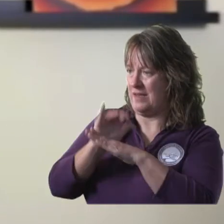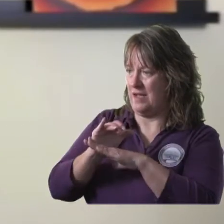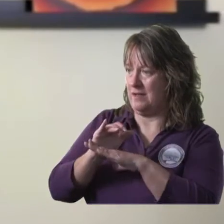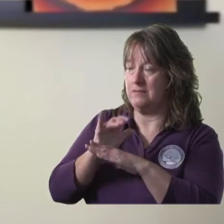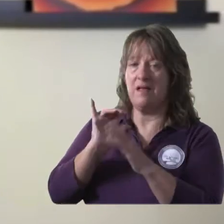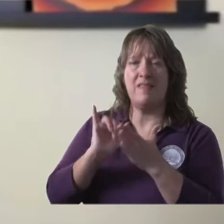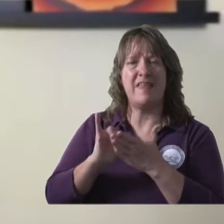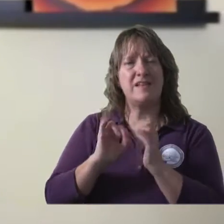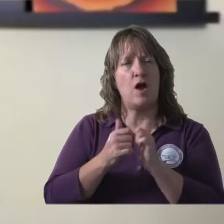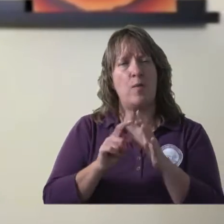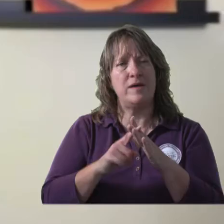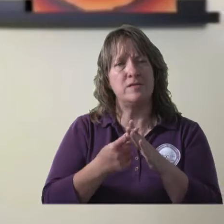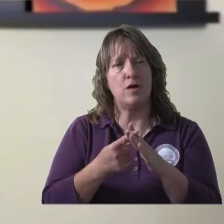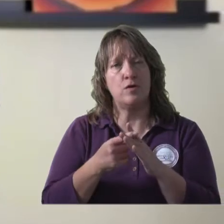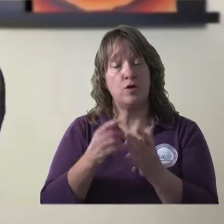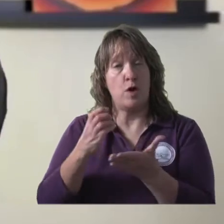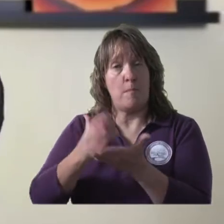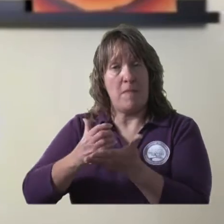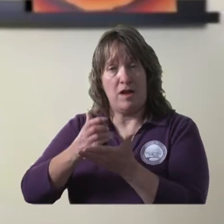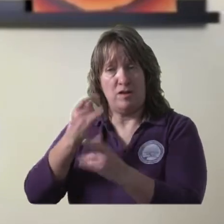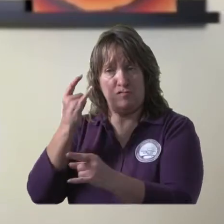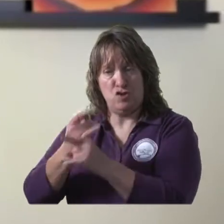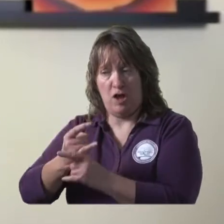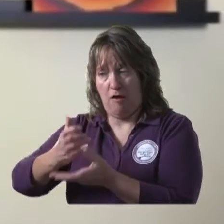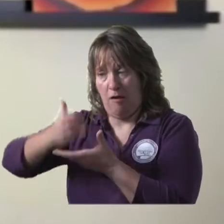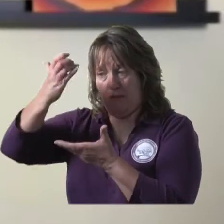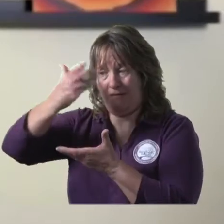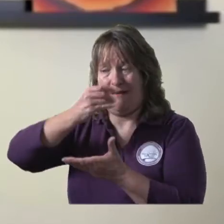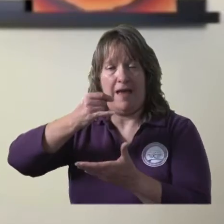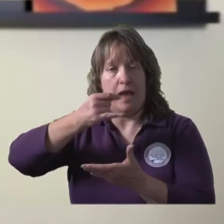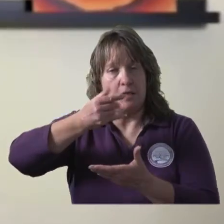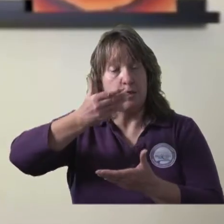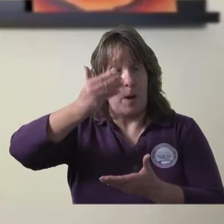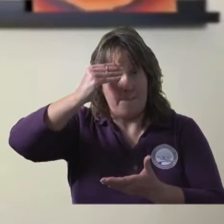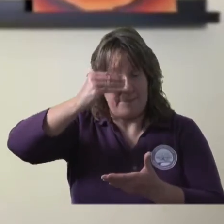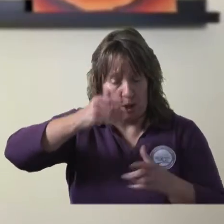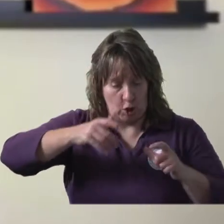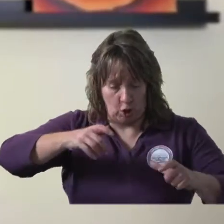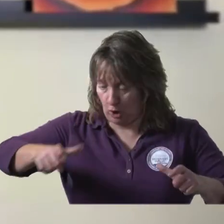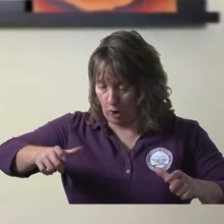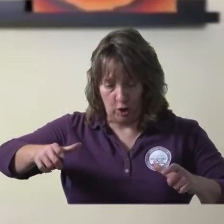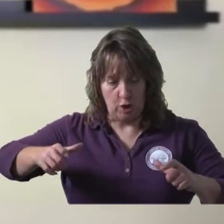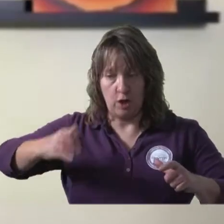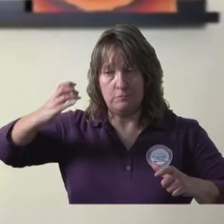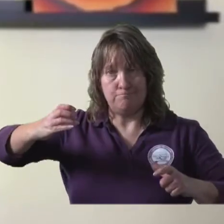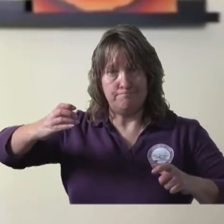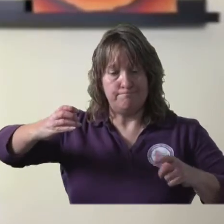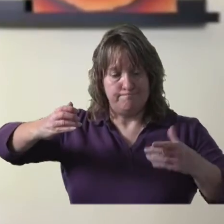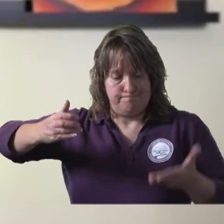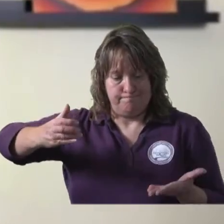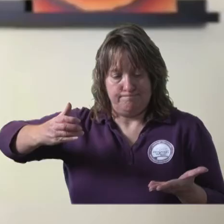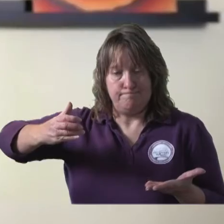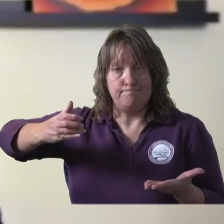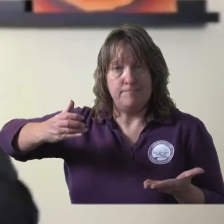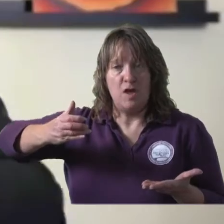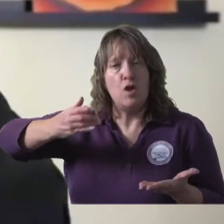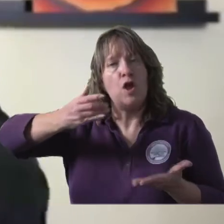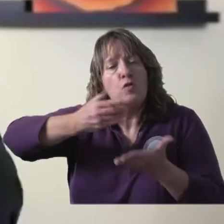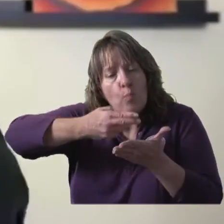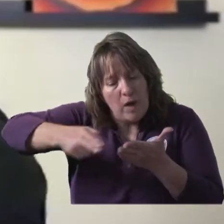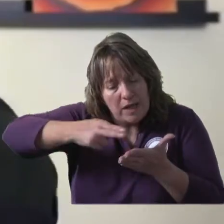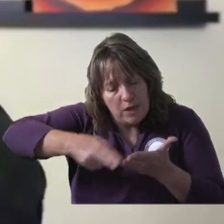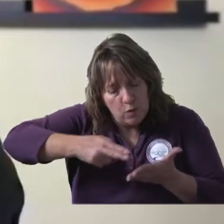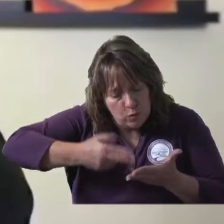started. A bottle of Jack and a mirror, memories and scissors, dreams drenched in ether, sliced by razors,